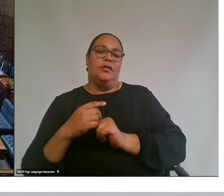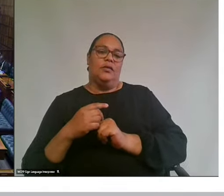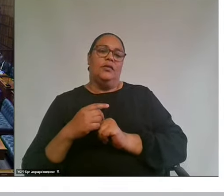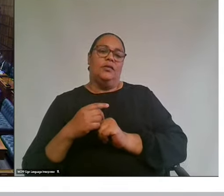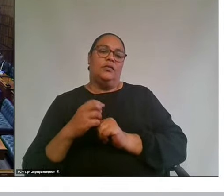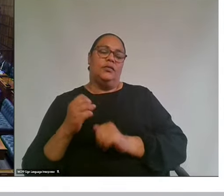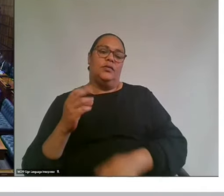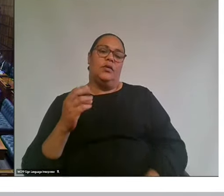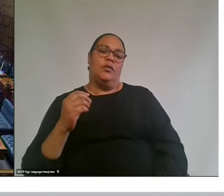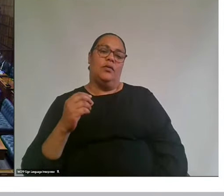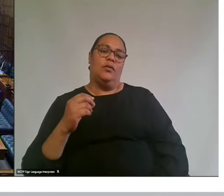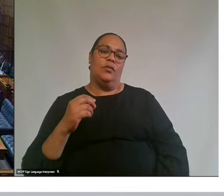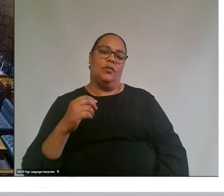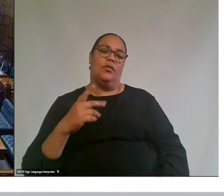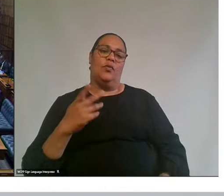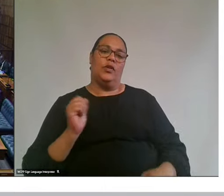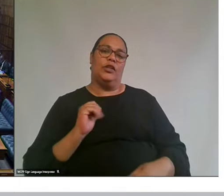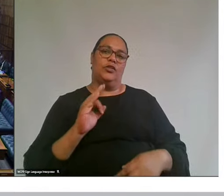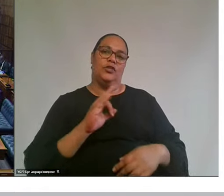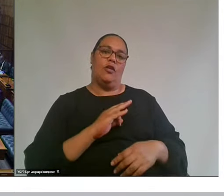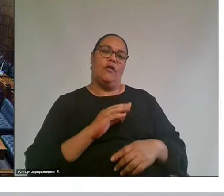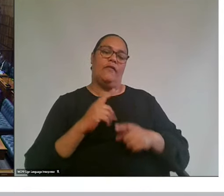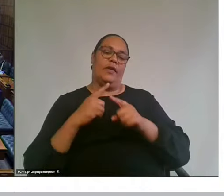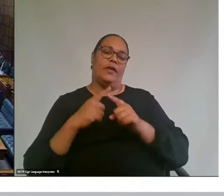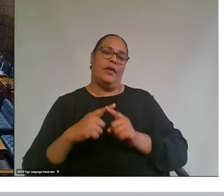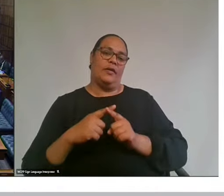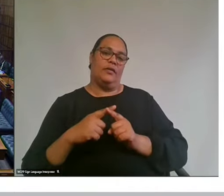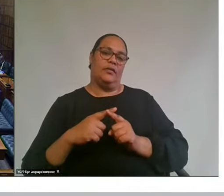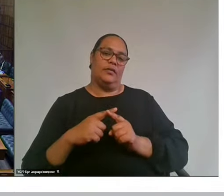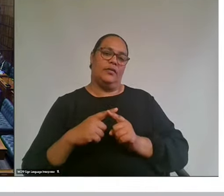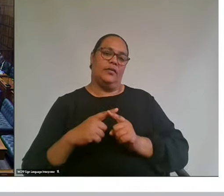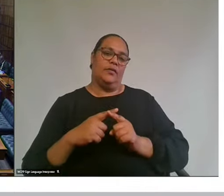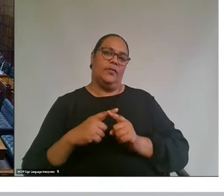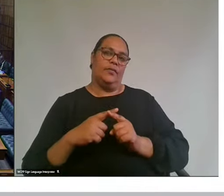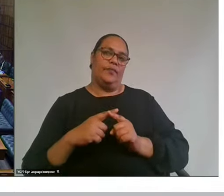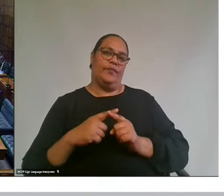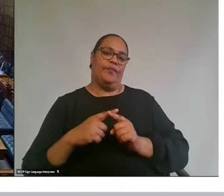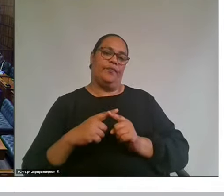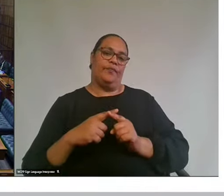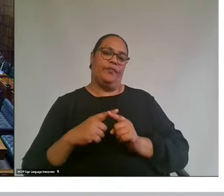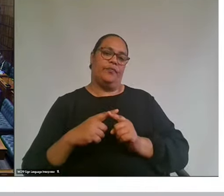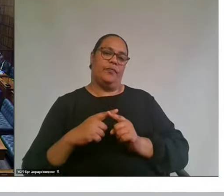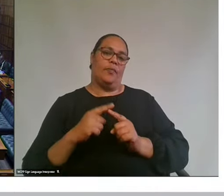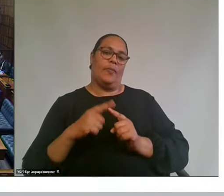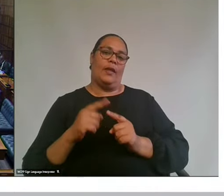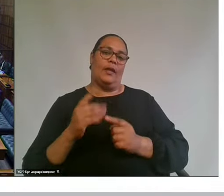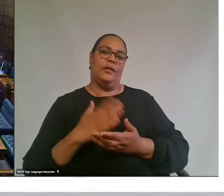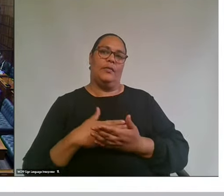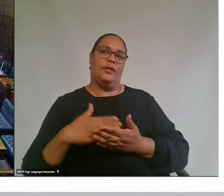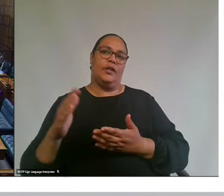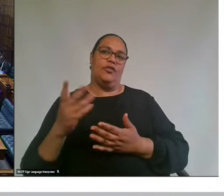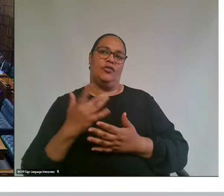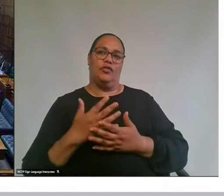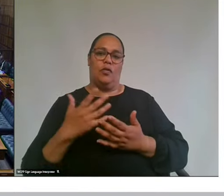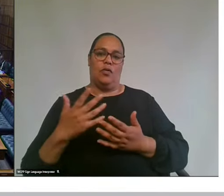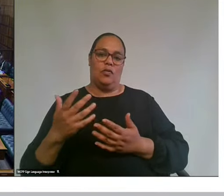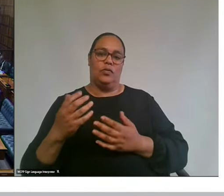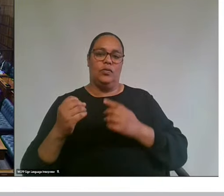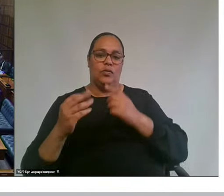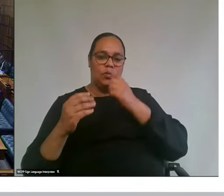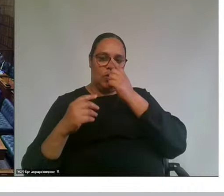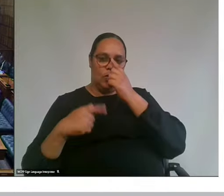respect to um Staffing and um and uh and and the terminations and so on